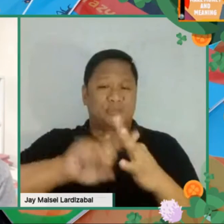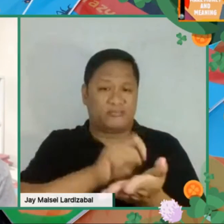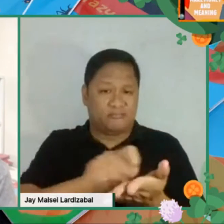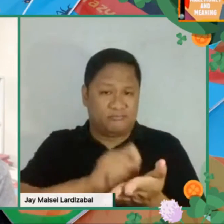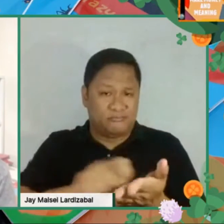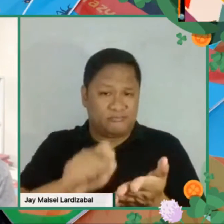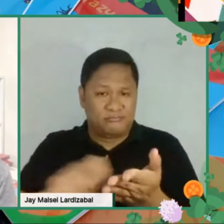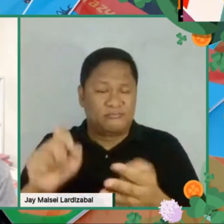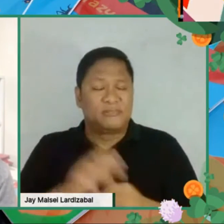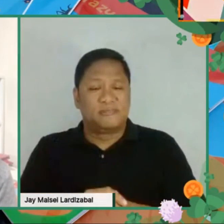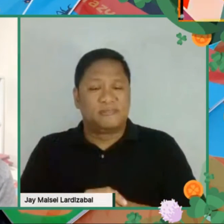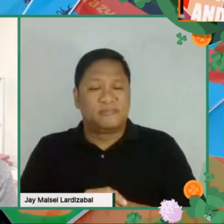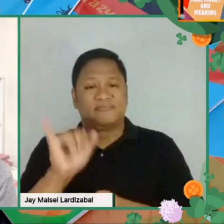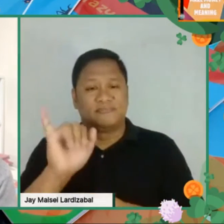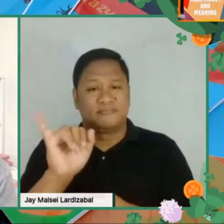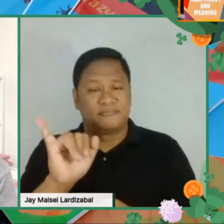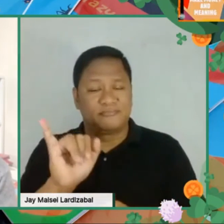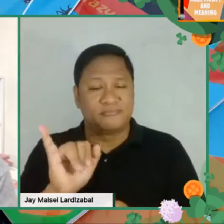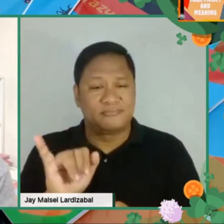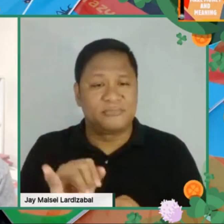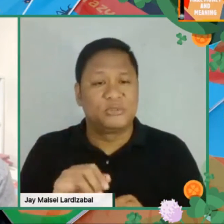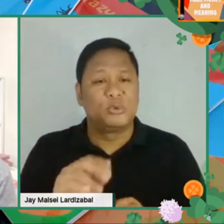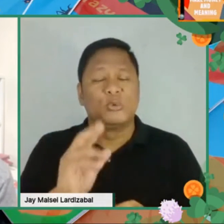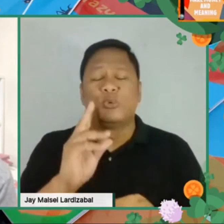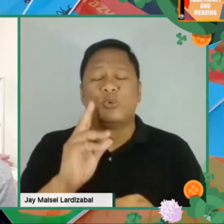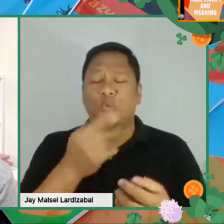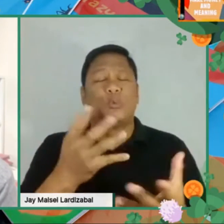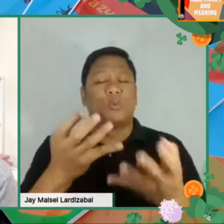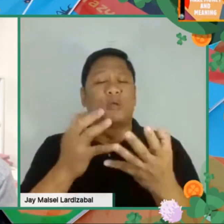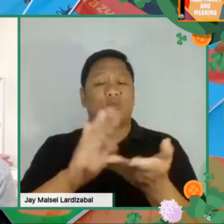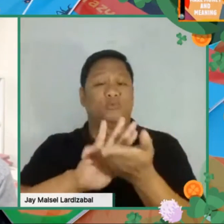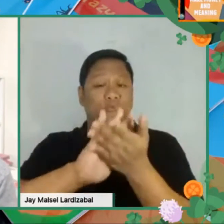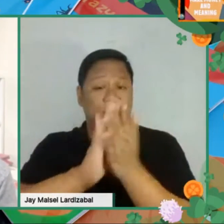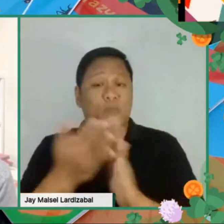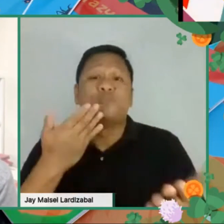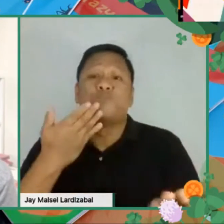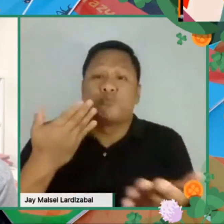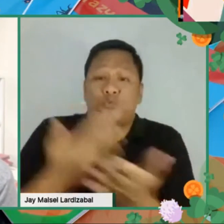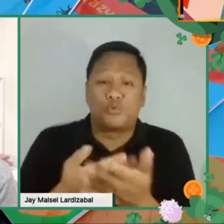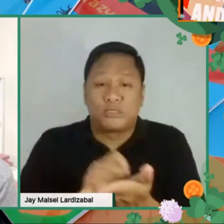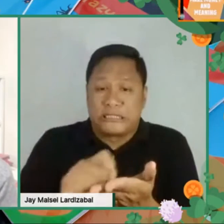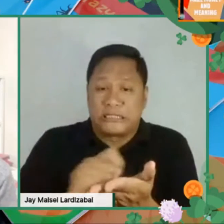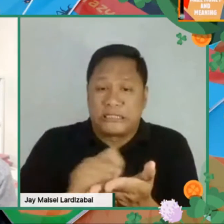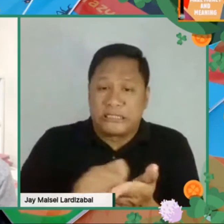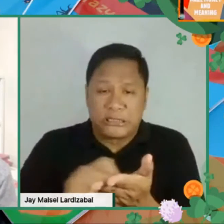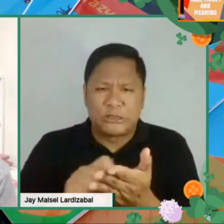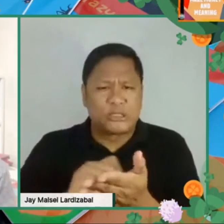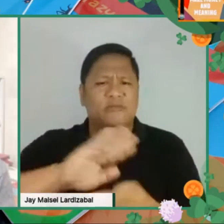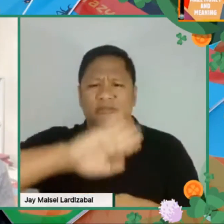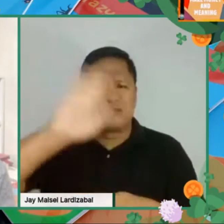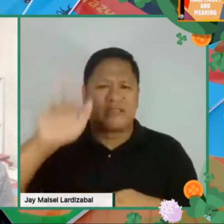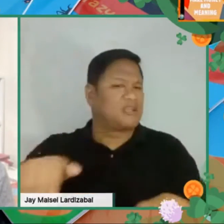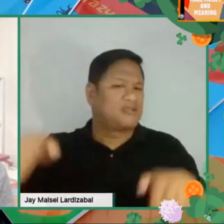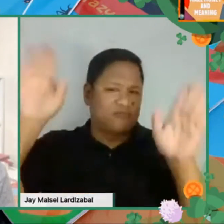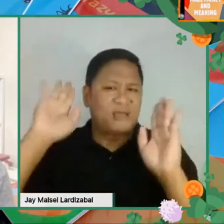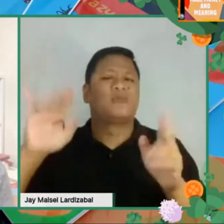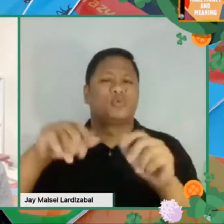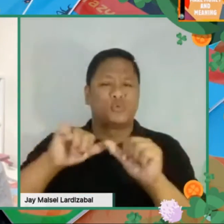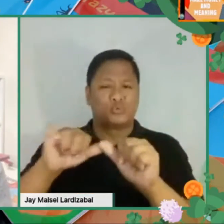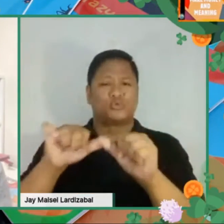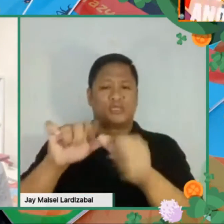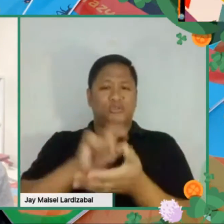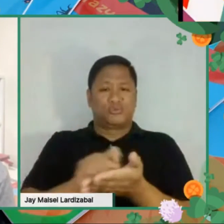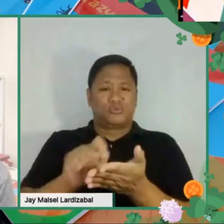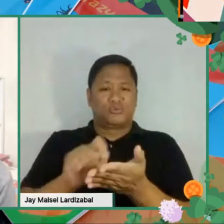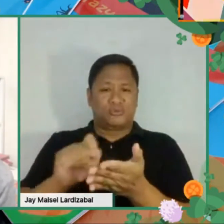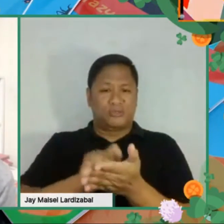and yeah, and for those aspiring writers, like never give up. Just keep on writing. Ayun ang